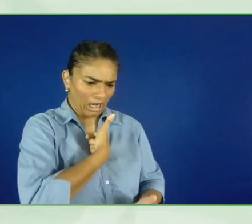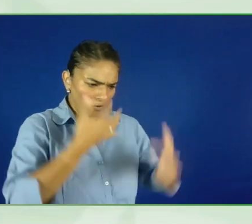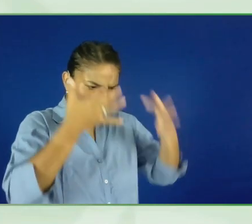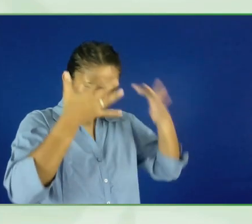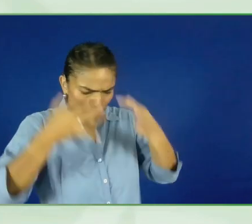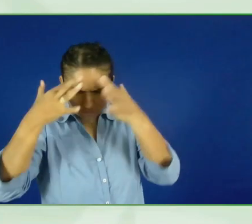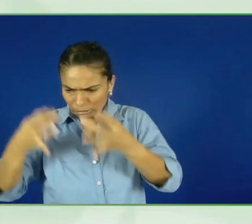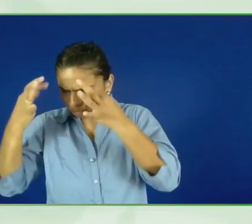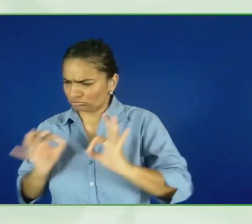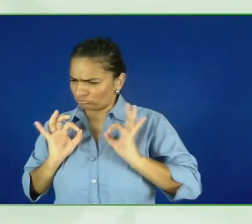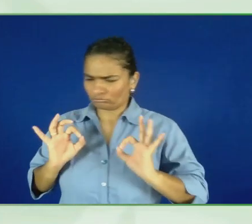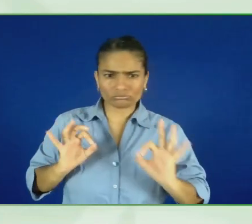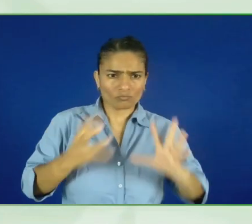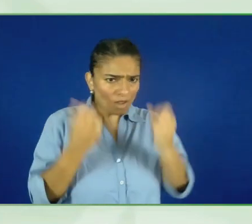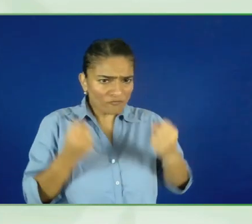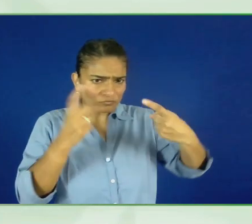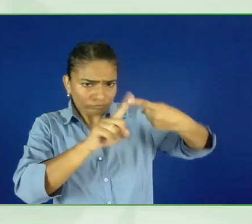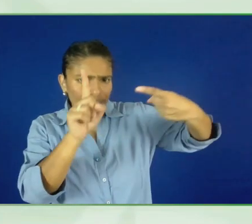It's just a different type of session here.